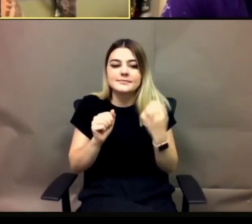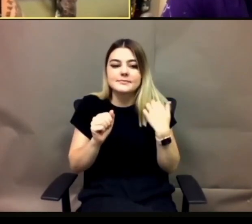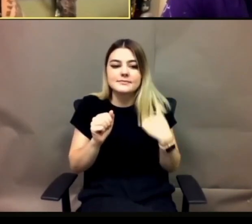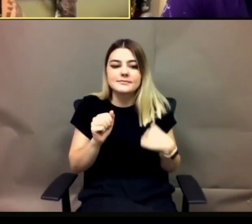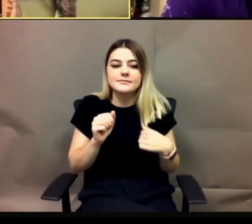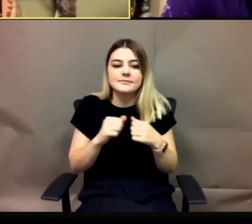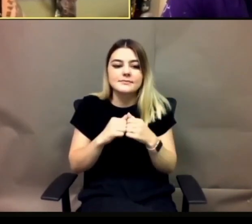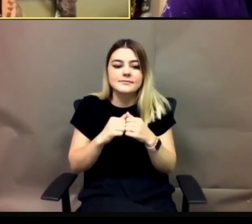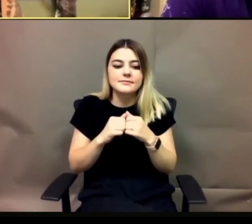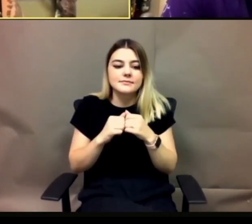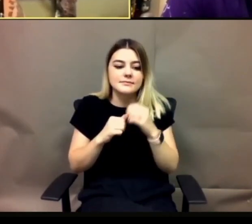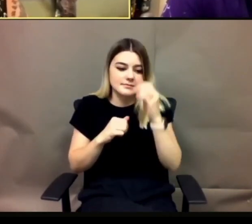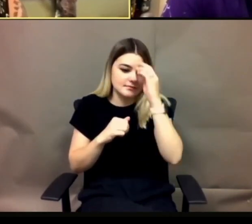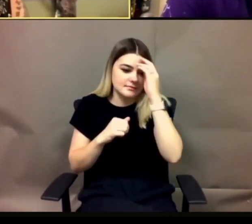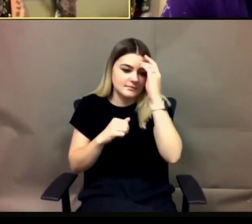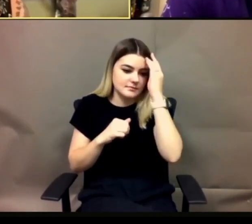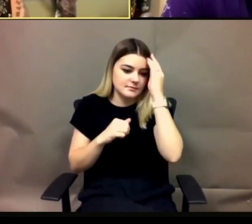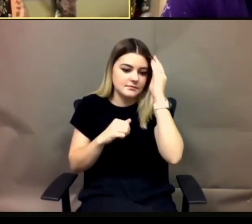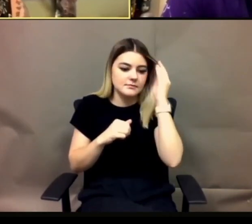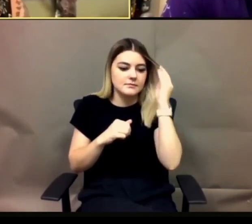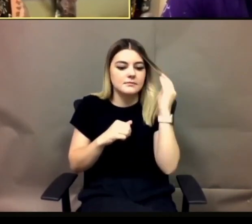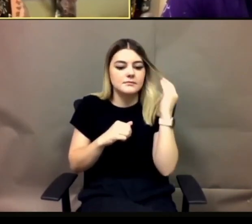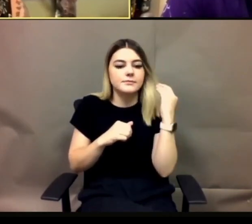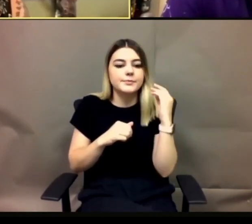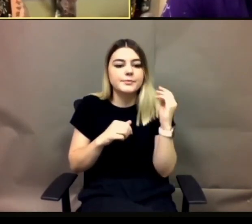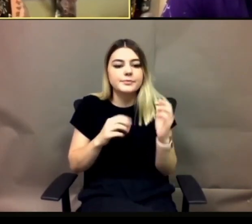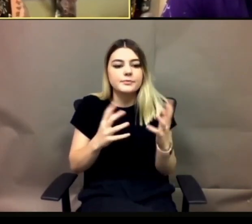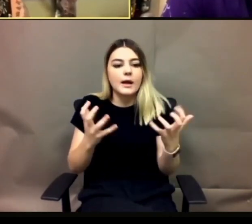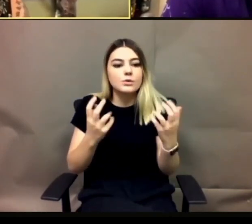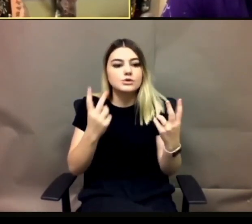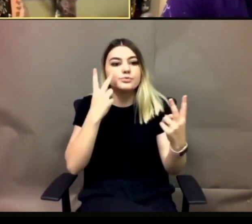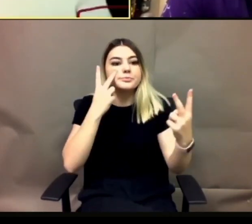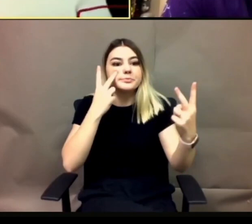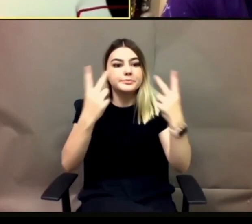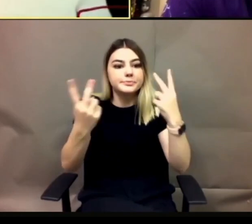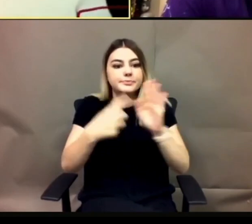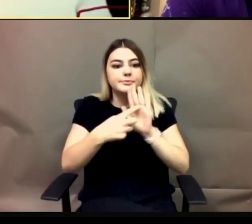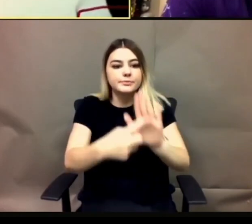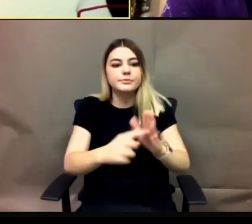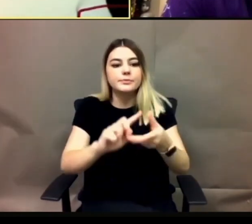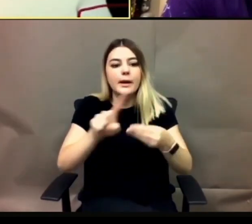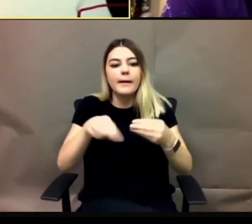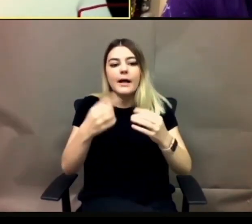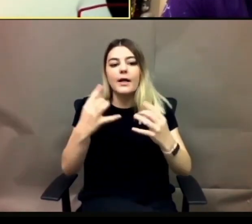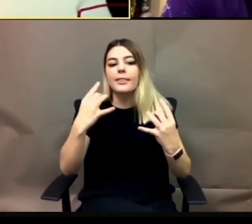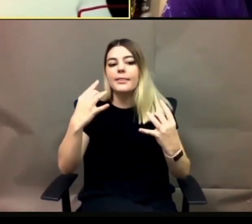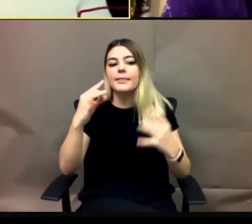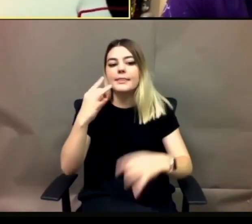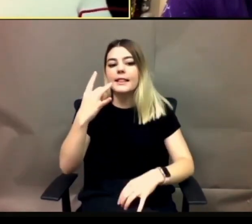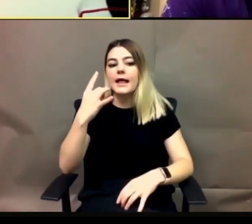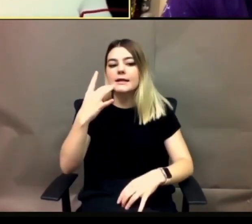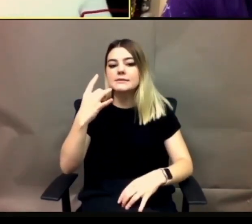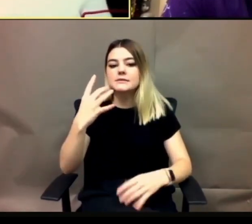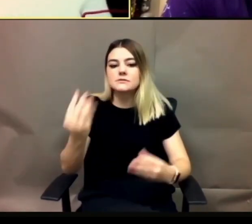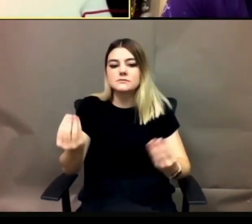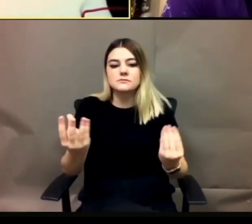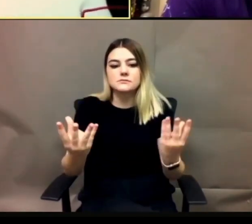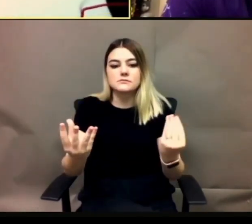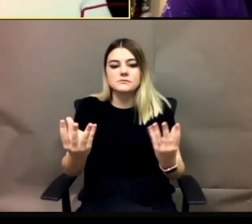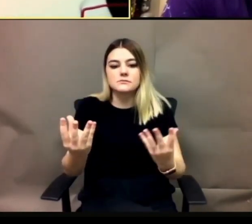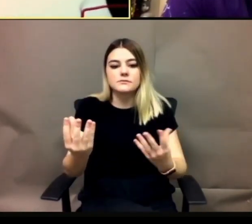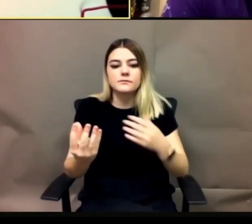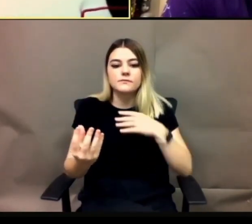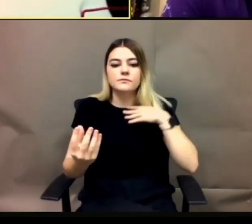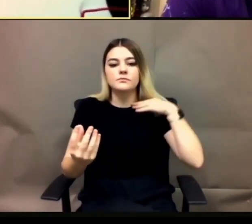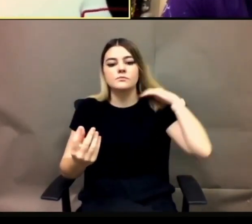just visually show that when, like what Eric was saying about the lights. So I was changing the slides, and some people did have